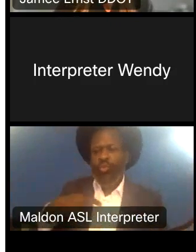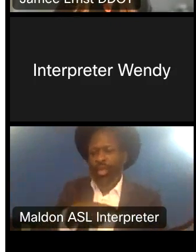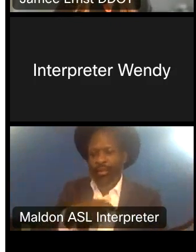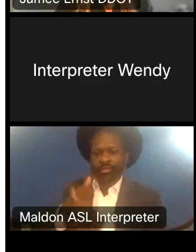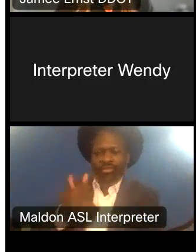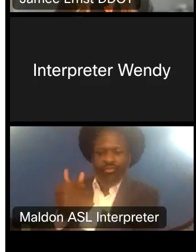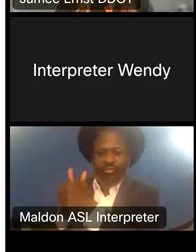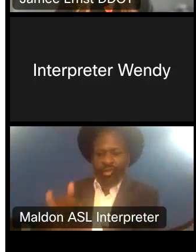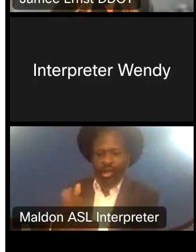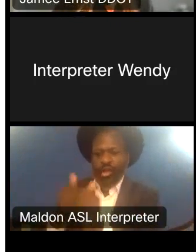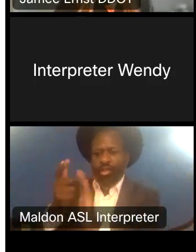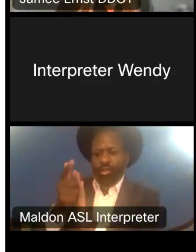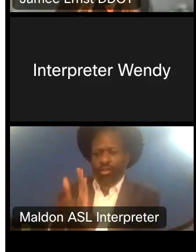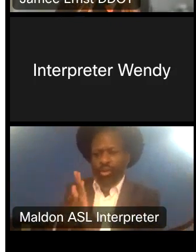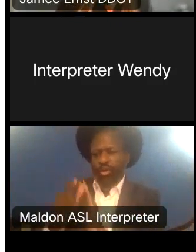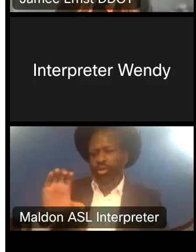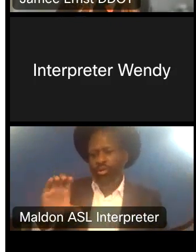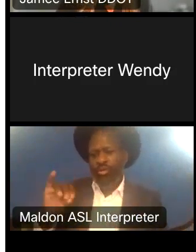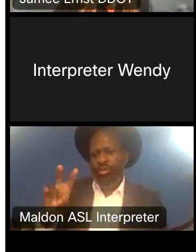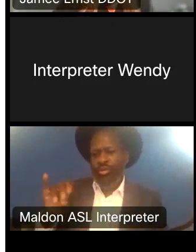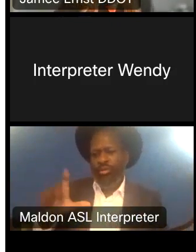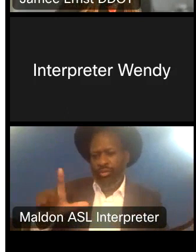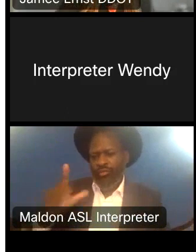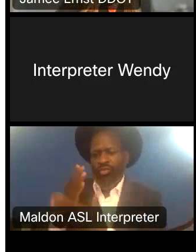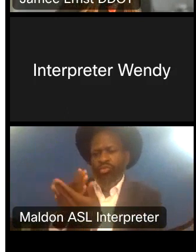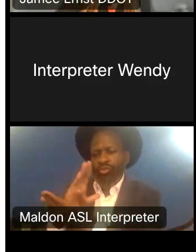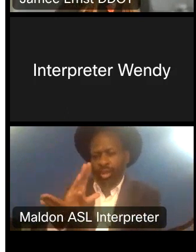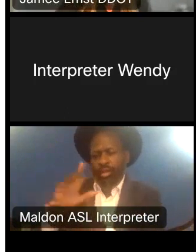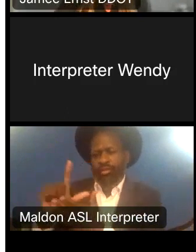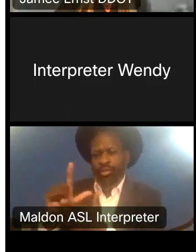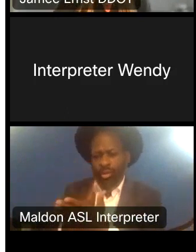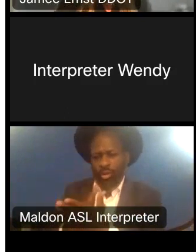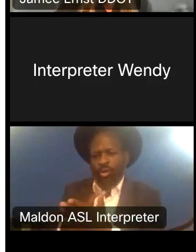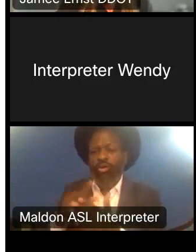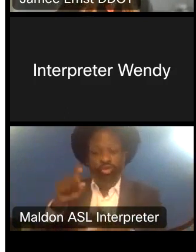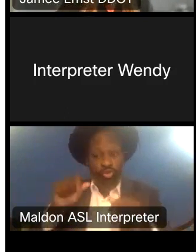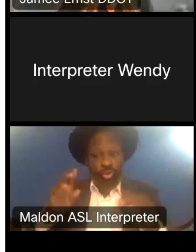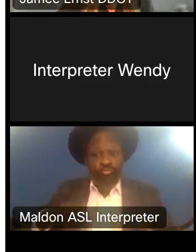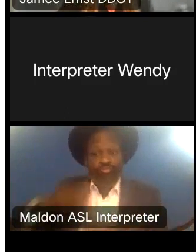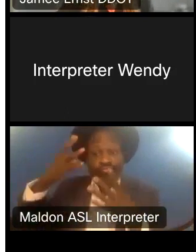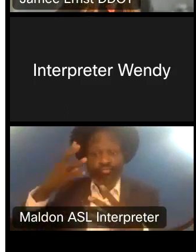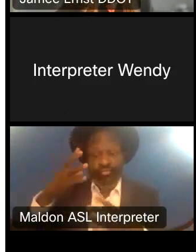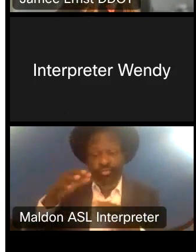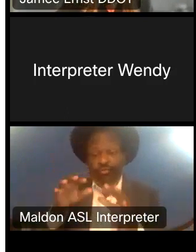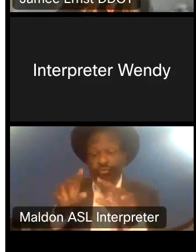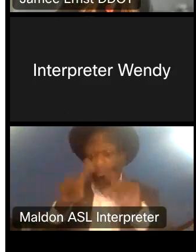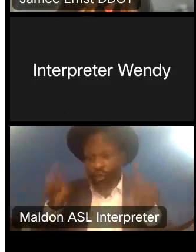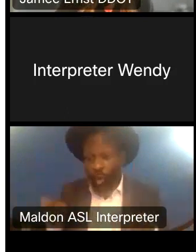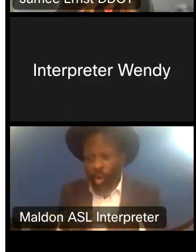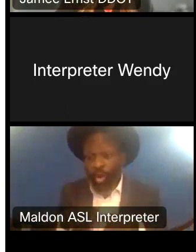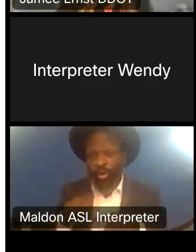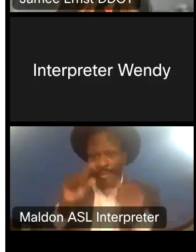of the Civil Rights Act. And there are several ways to access this form. You can use the link at the top of this